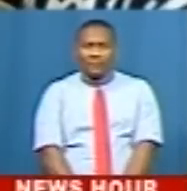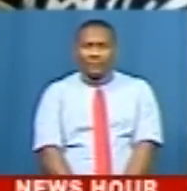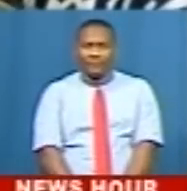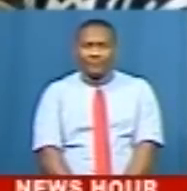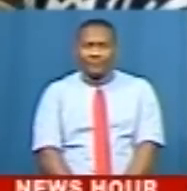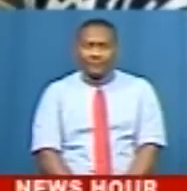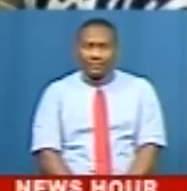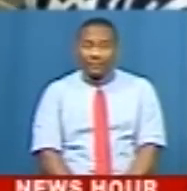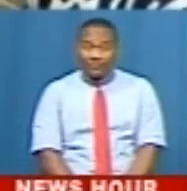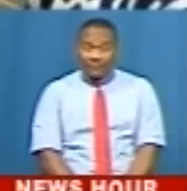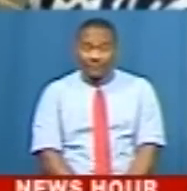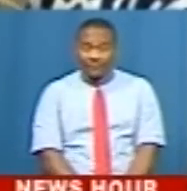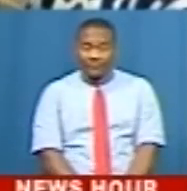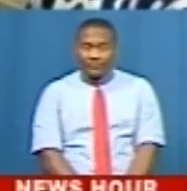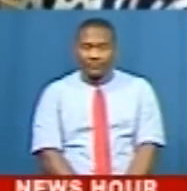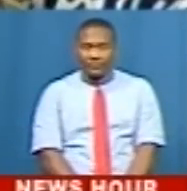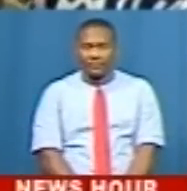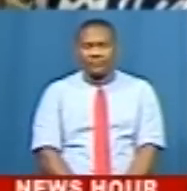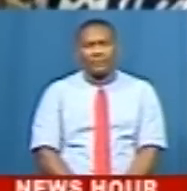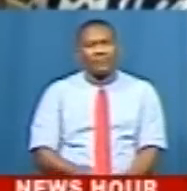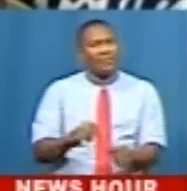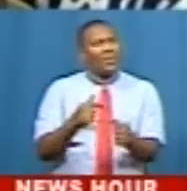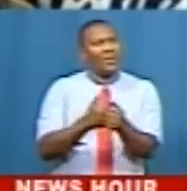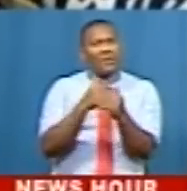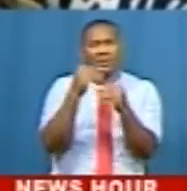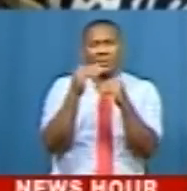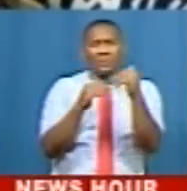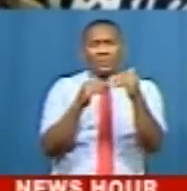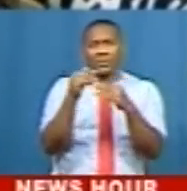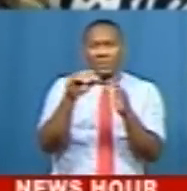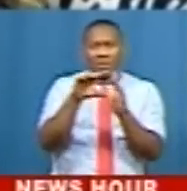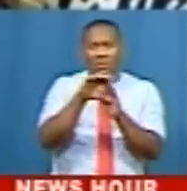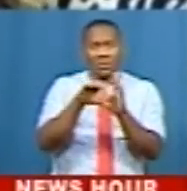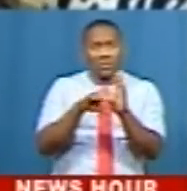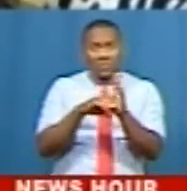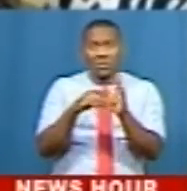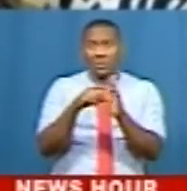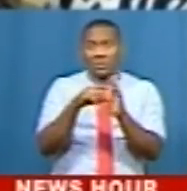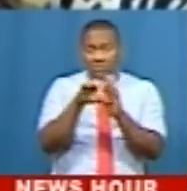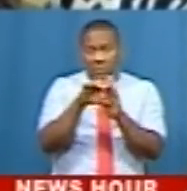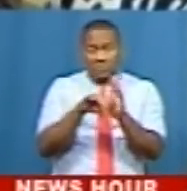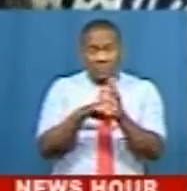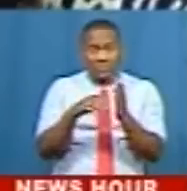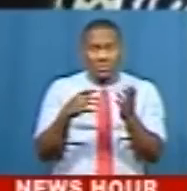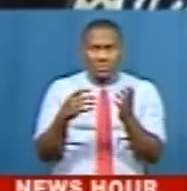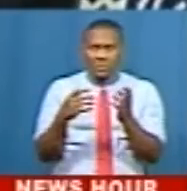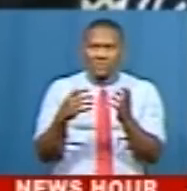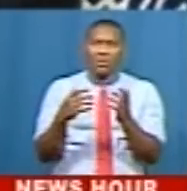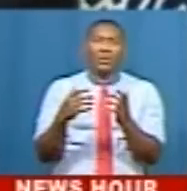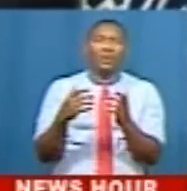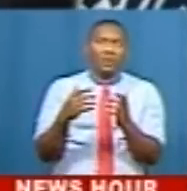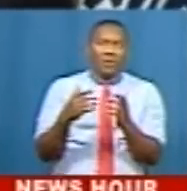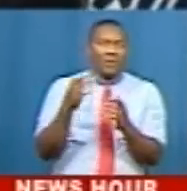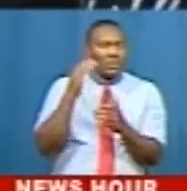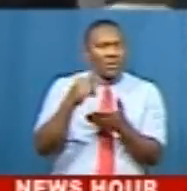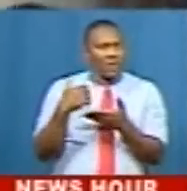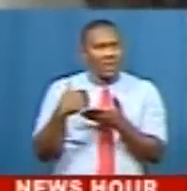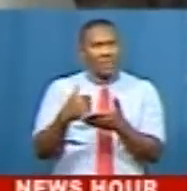The main focus of the Ghana Building Code is to ensure adequate protection, public health and safety in the building and construction